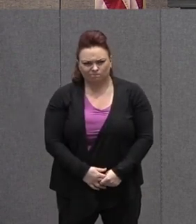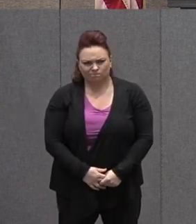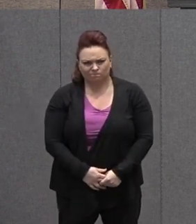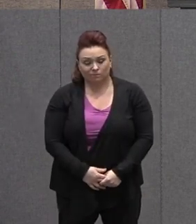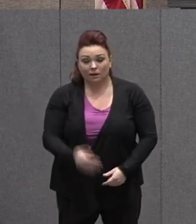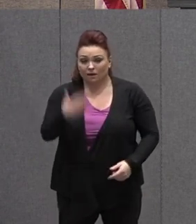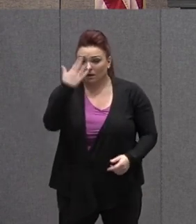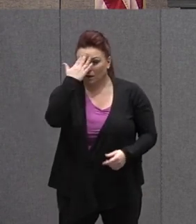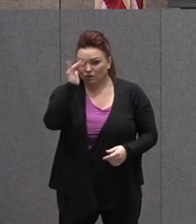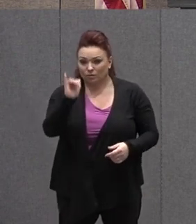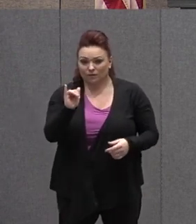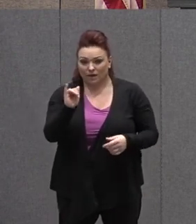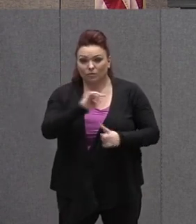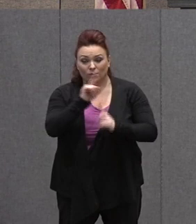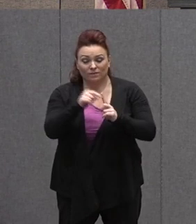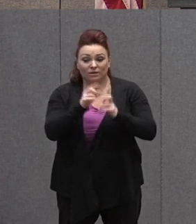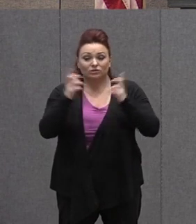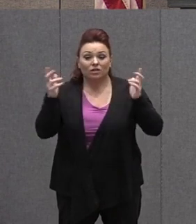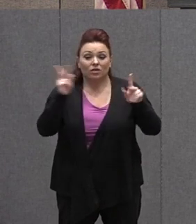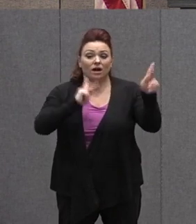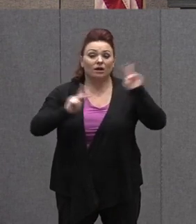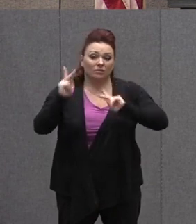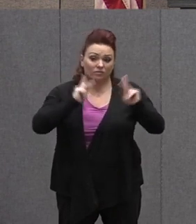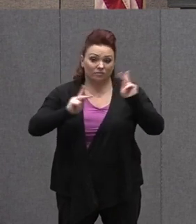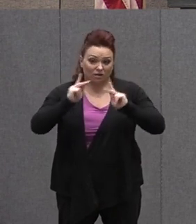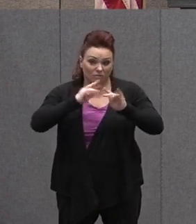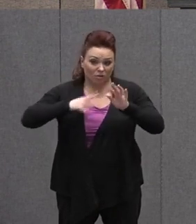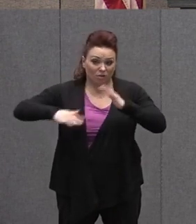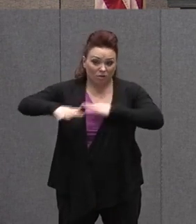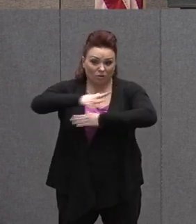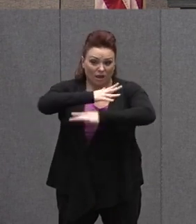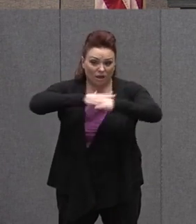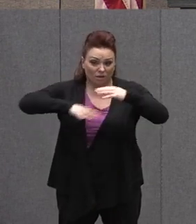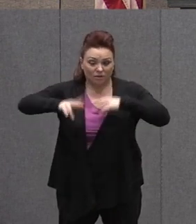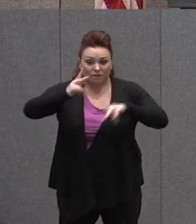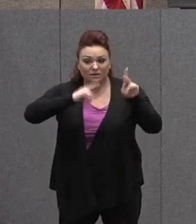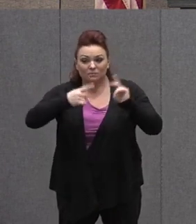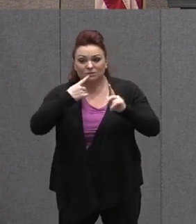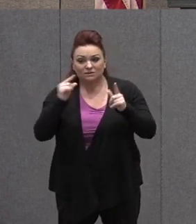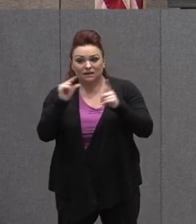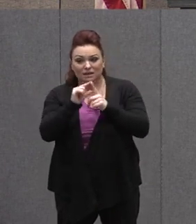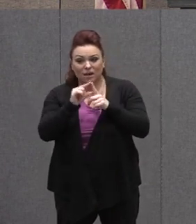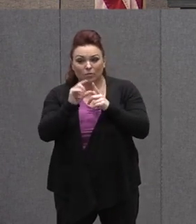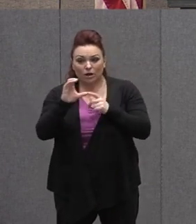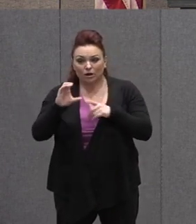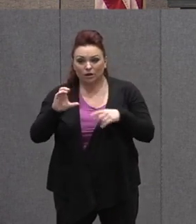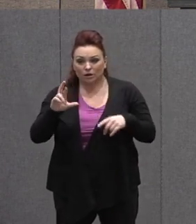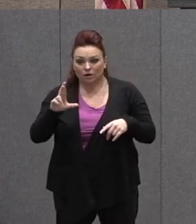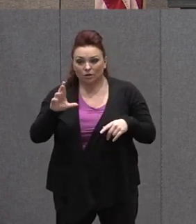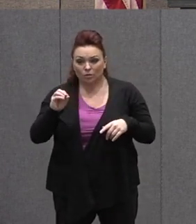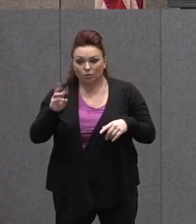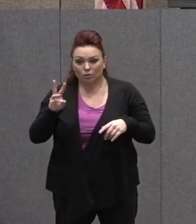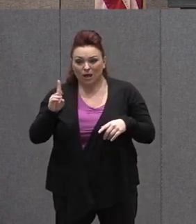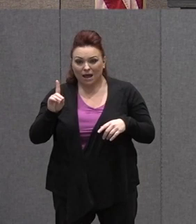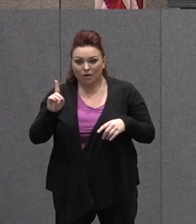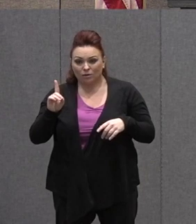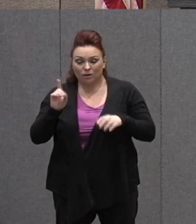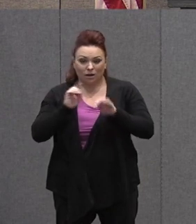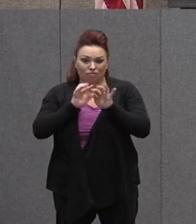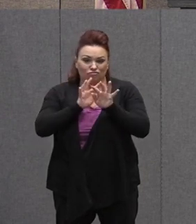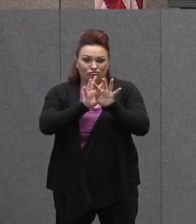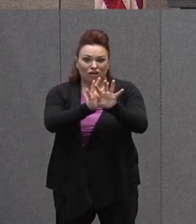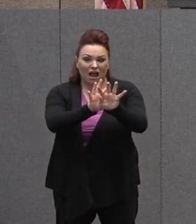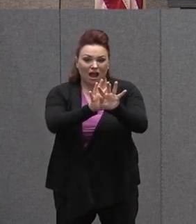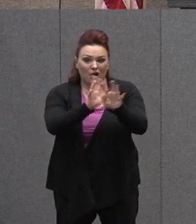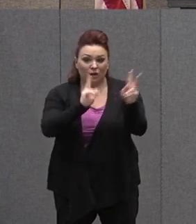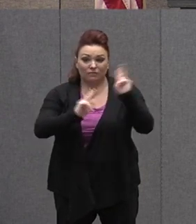I know that when there's a lot of people around, I've heard people say the word crowd, a crowd of people.